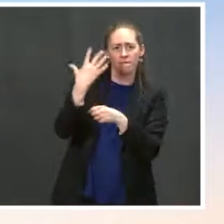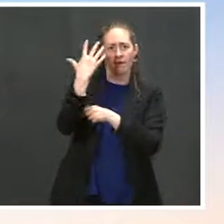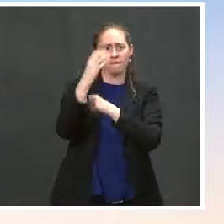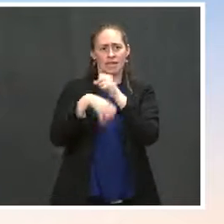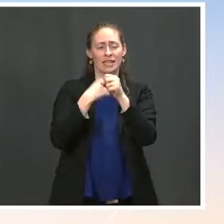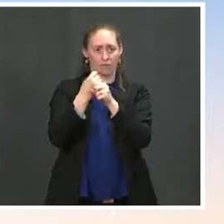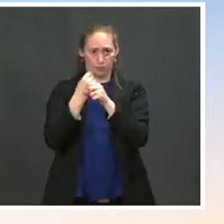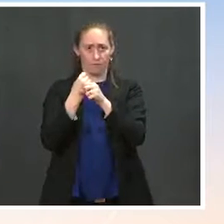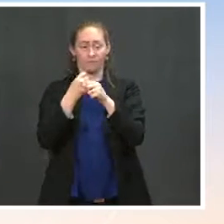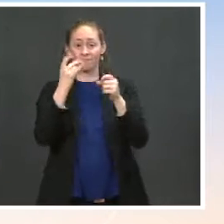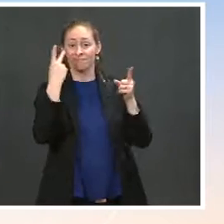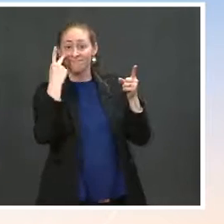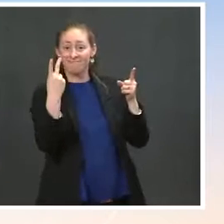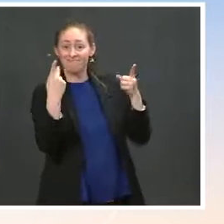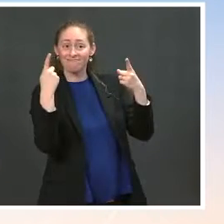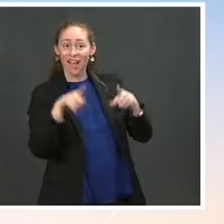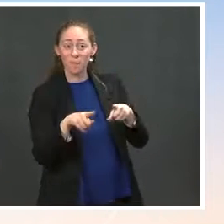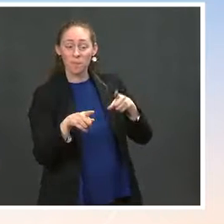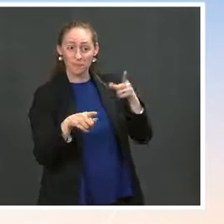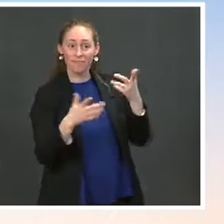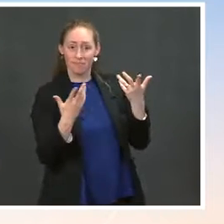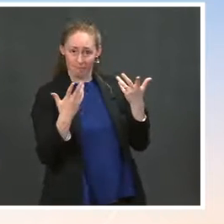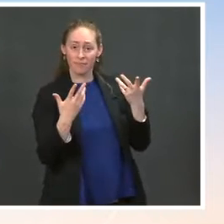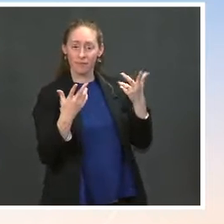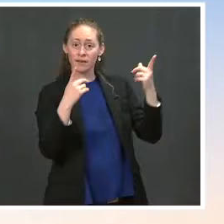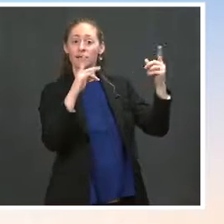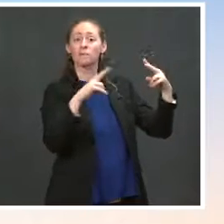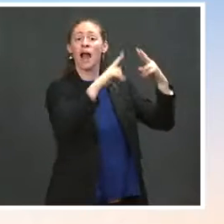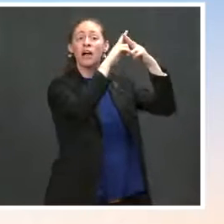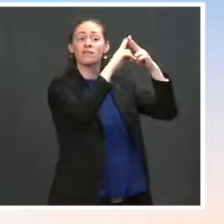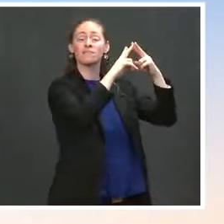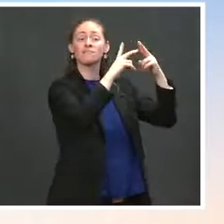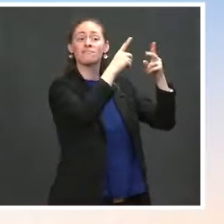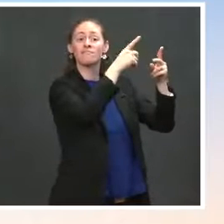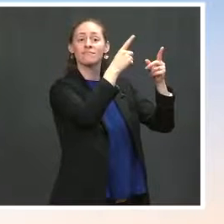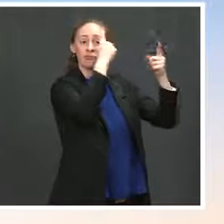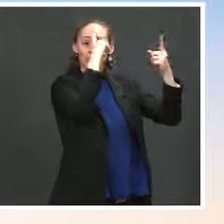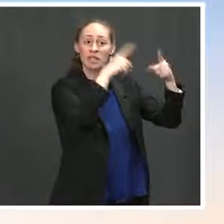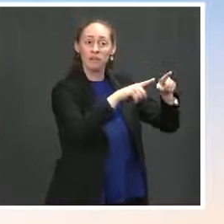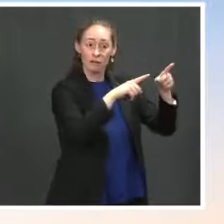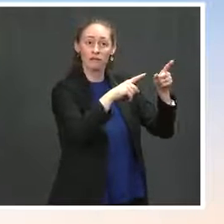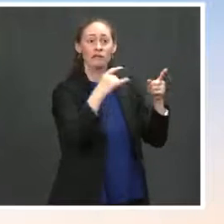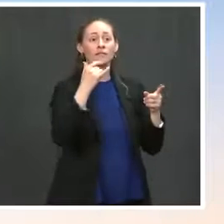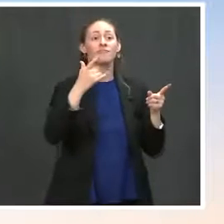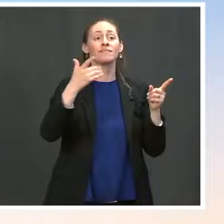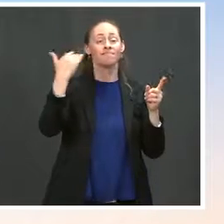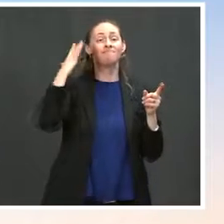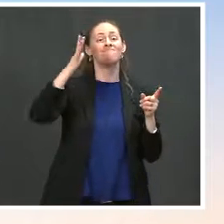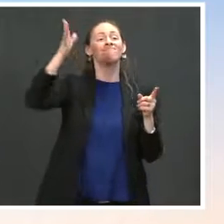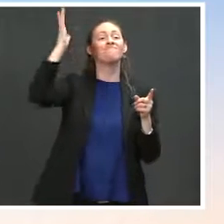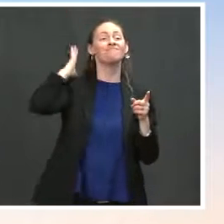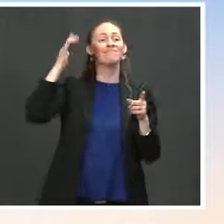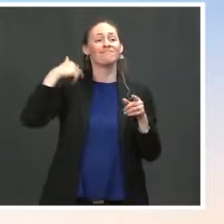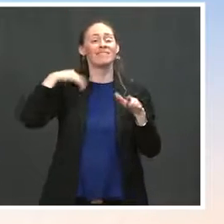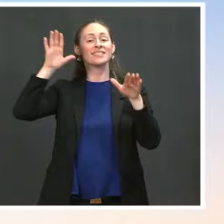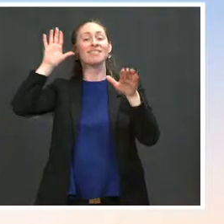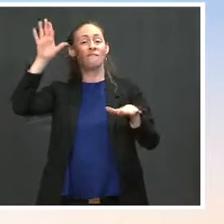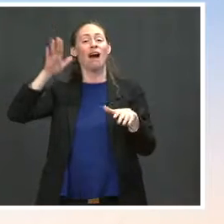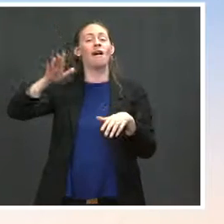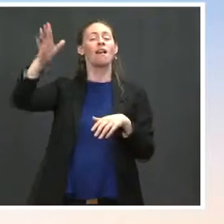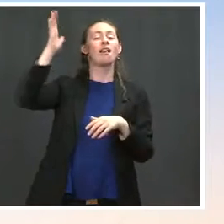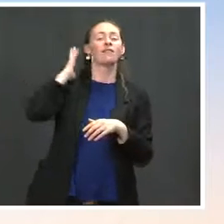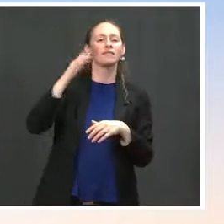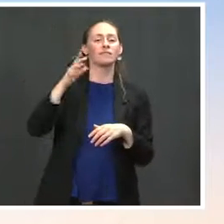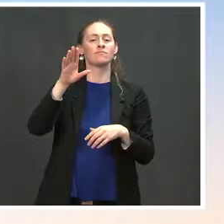also 50 years to the day that I testified before the United States Senate. And I was camped on the mall here with a bunch of